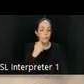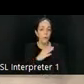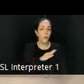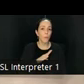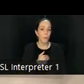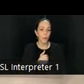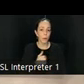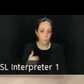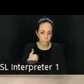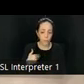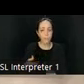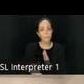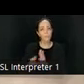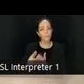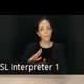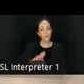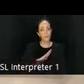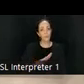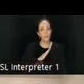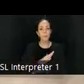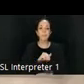and some other resources as we do.